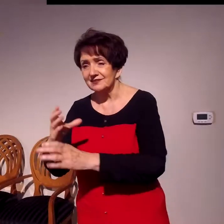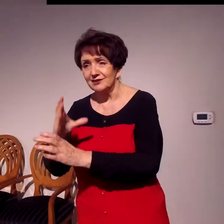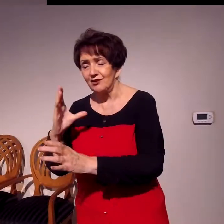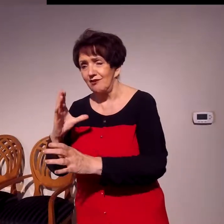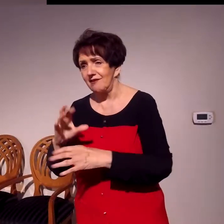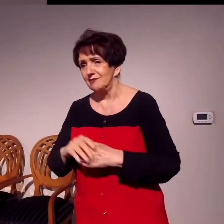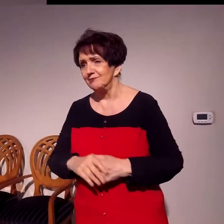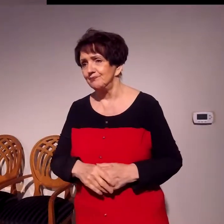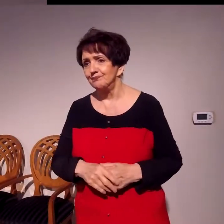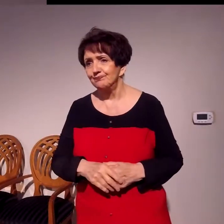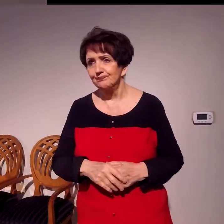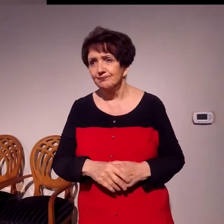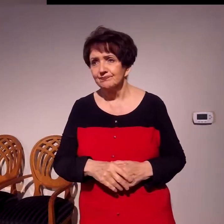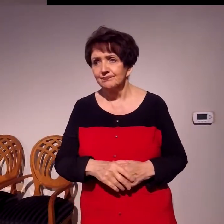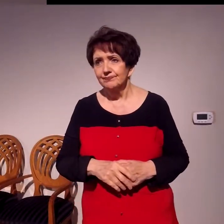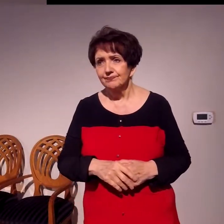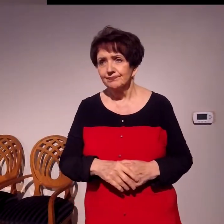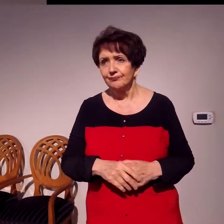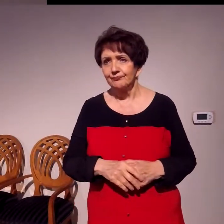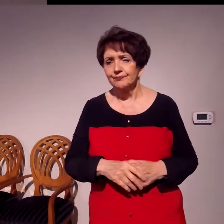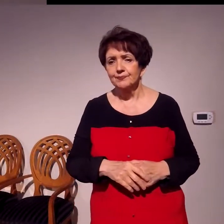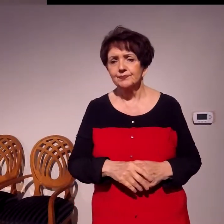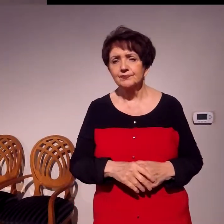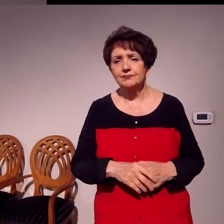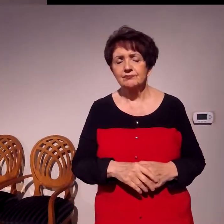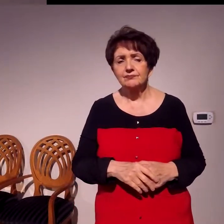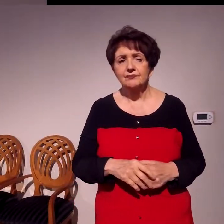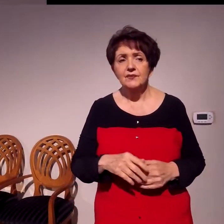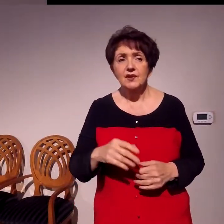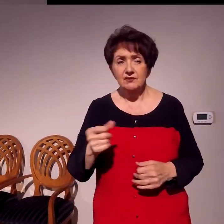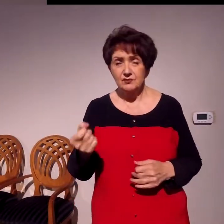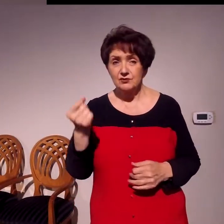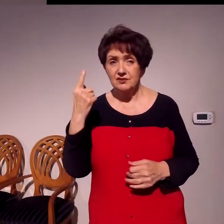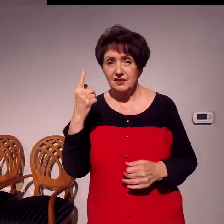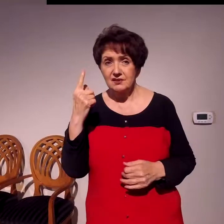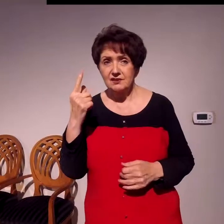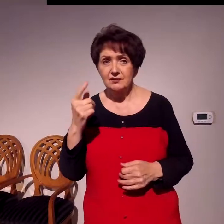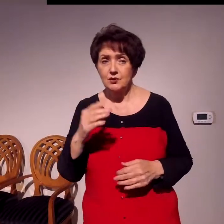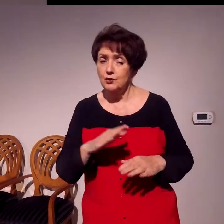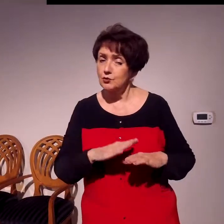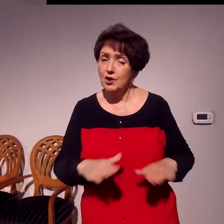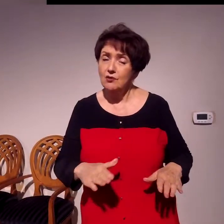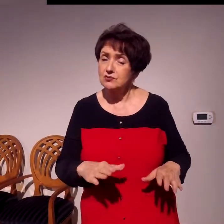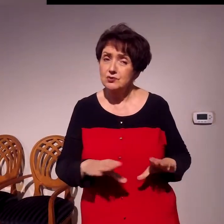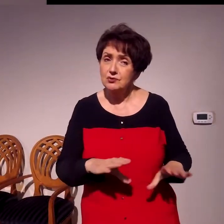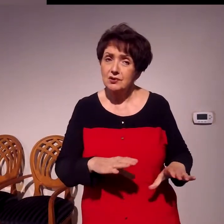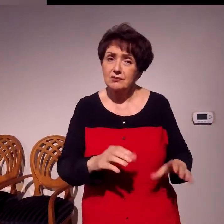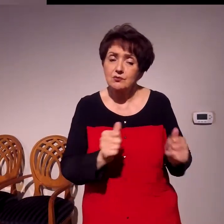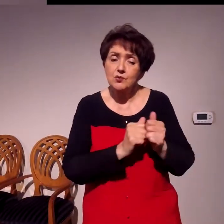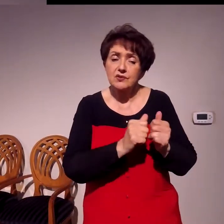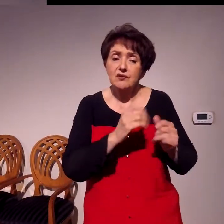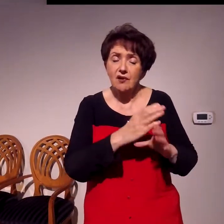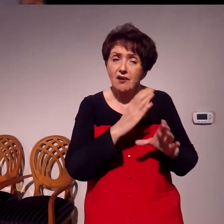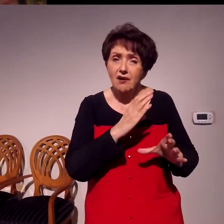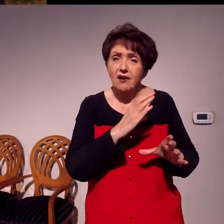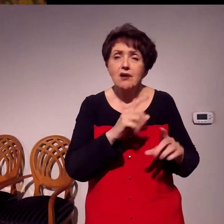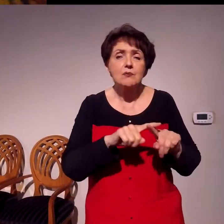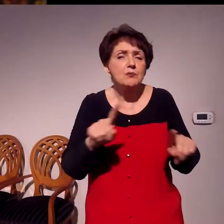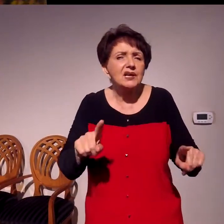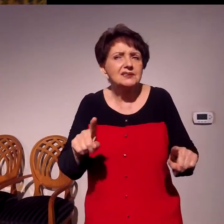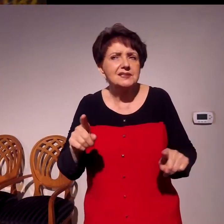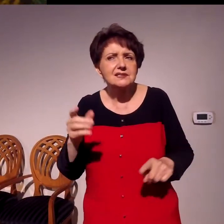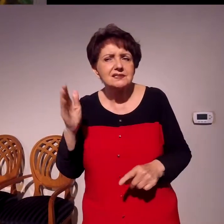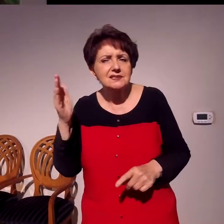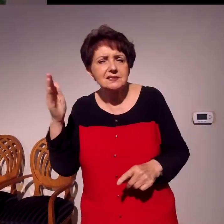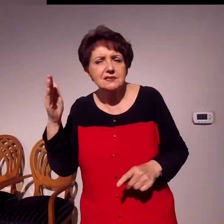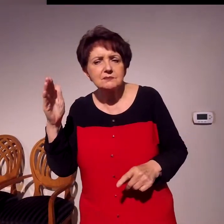serviced. Do you see? We don't do that with our cars. And yet it seems as though many of us do